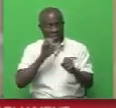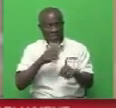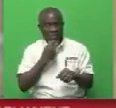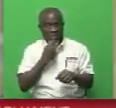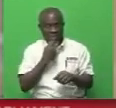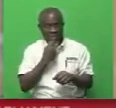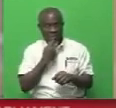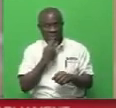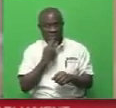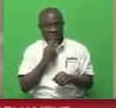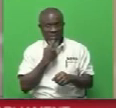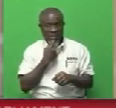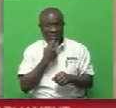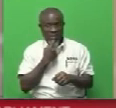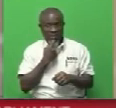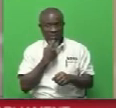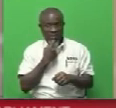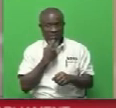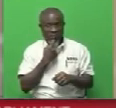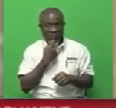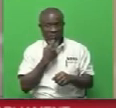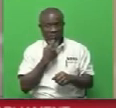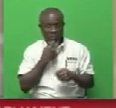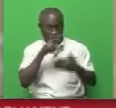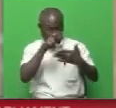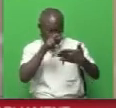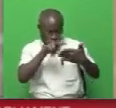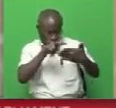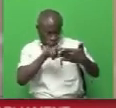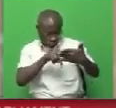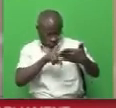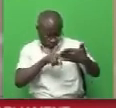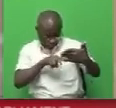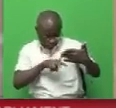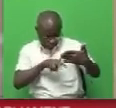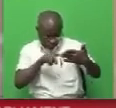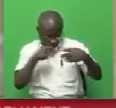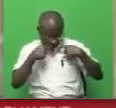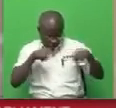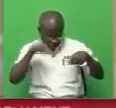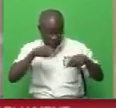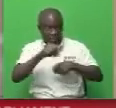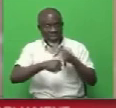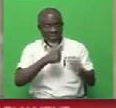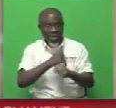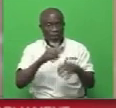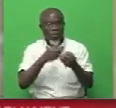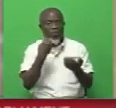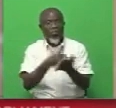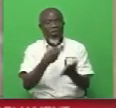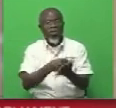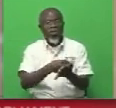I'm sorry, my thing went down there. You could go down the road. Just look at the news this year alone about the amount of money, again, that